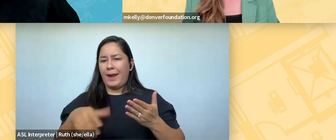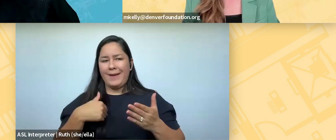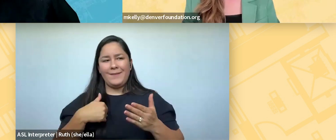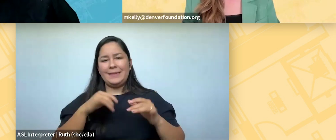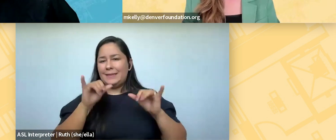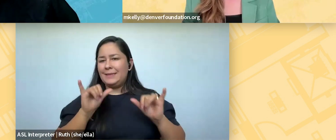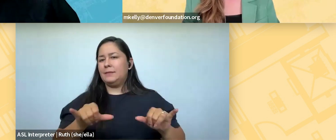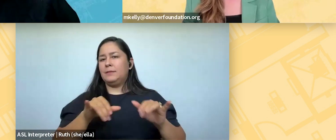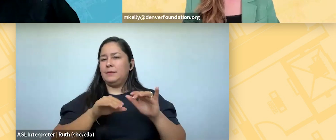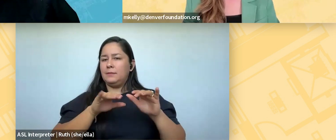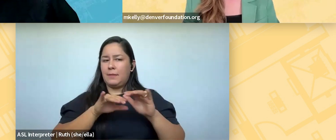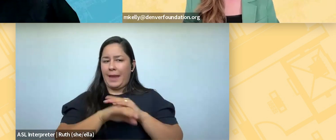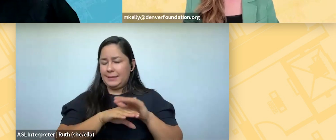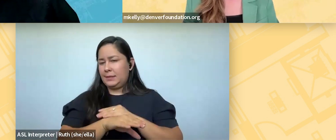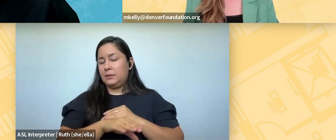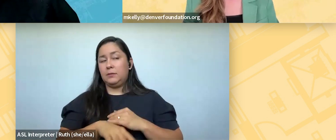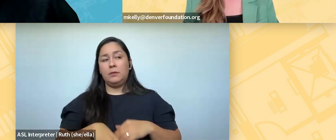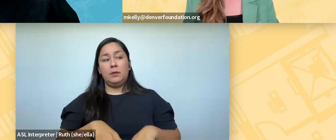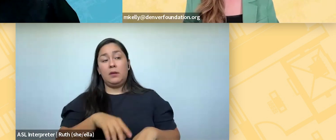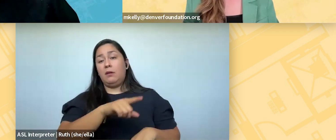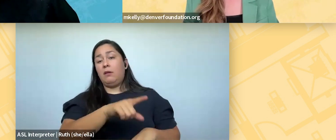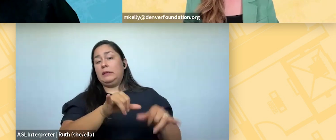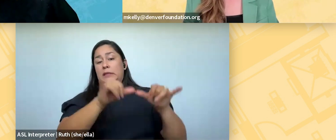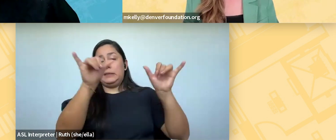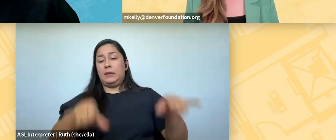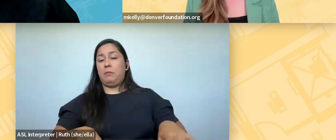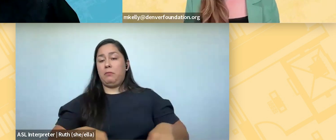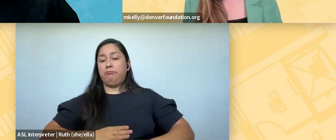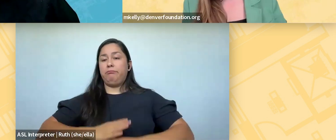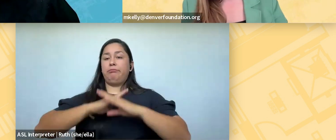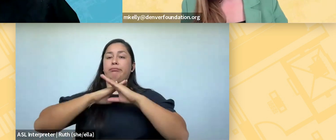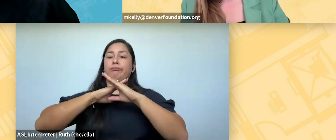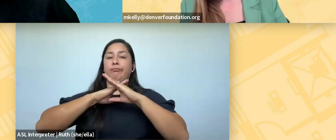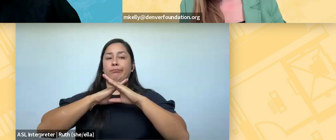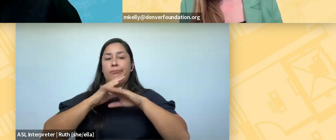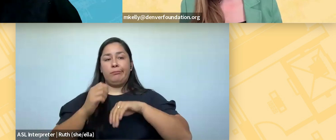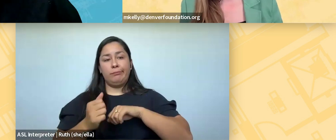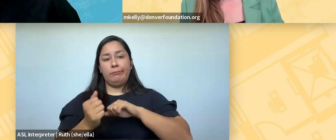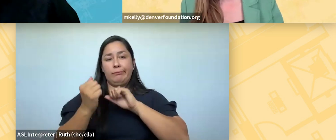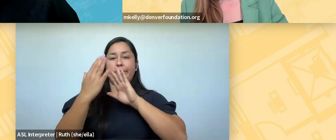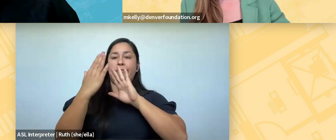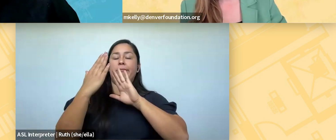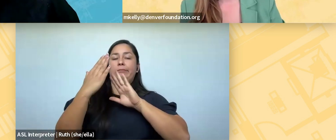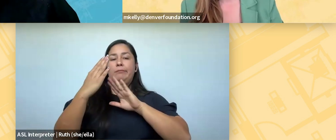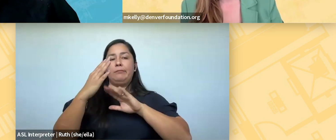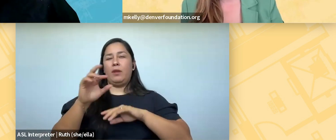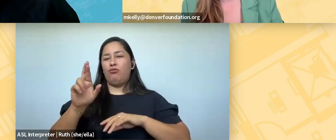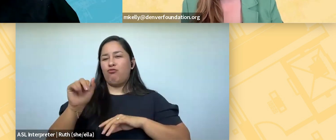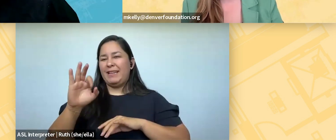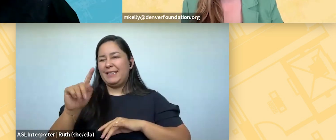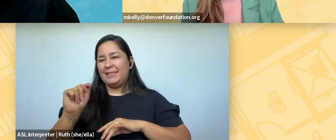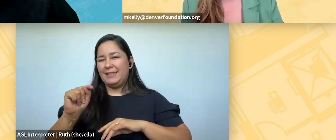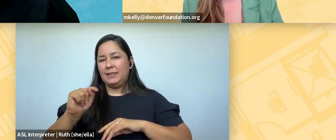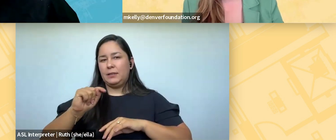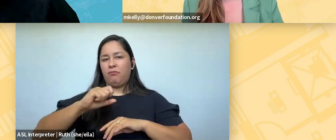that's really about eliminating the systemic barriers that exist, the racist barriers that exist in